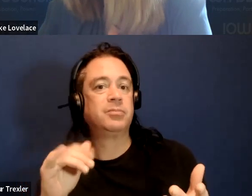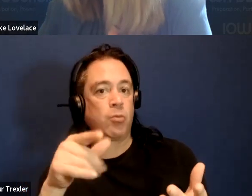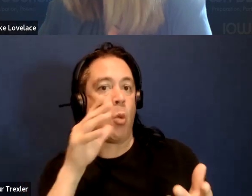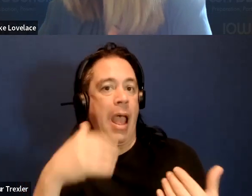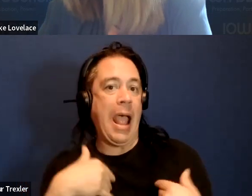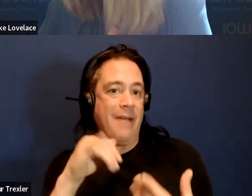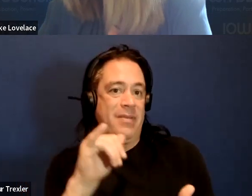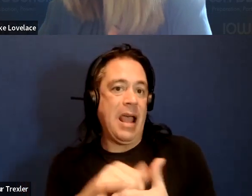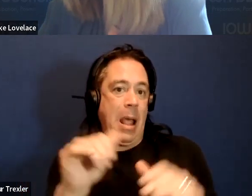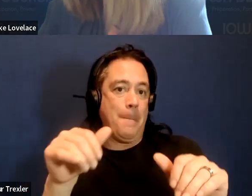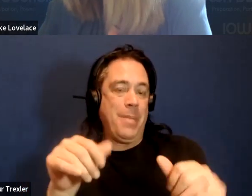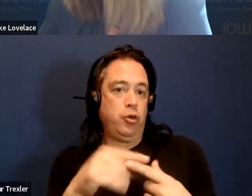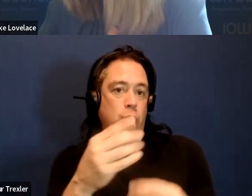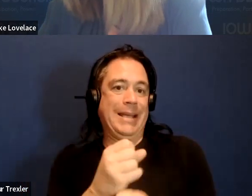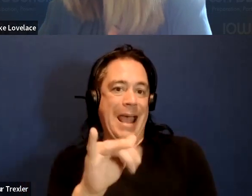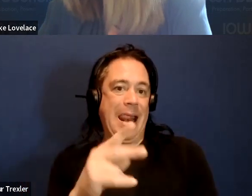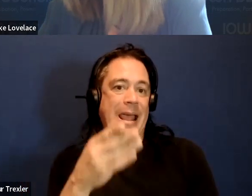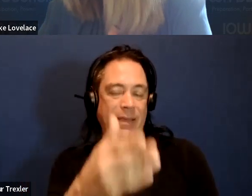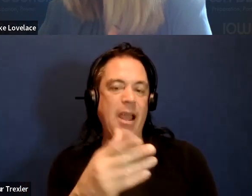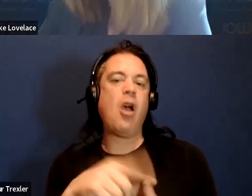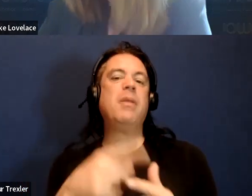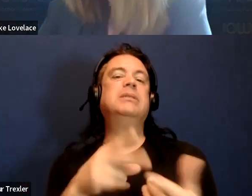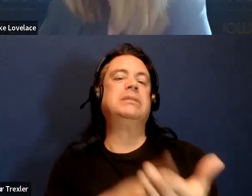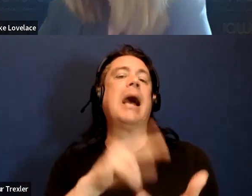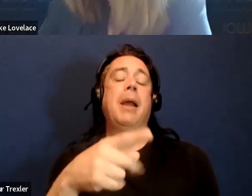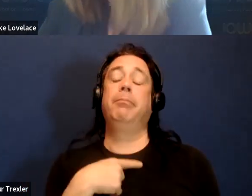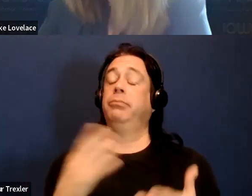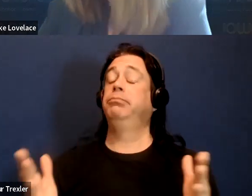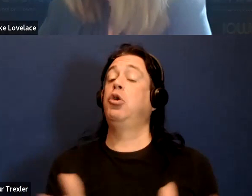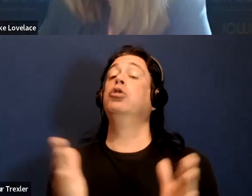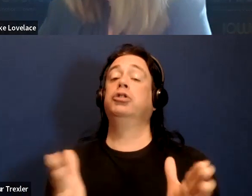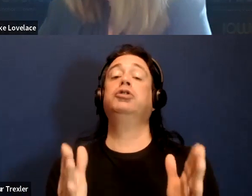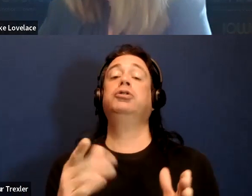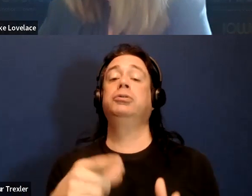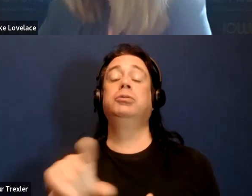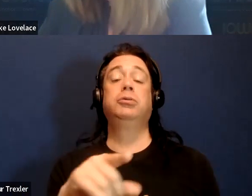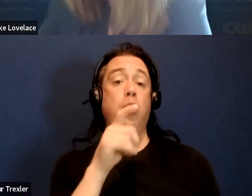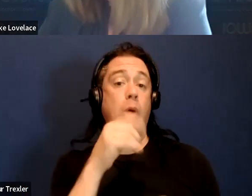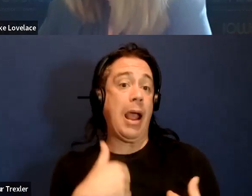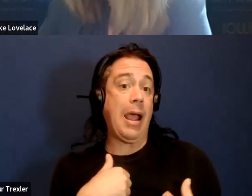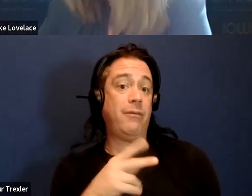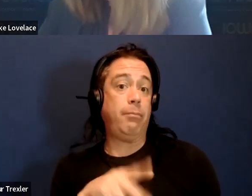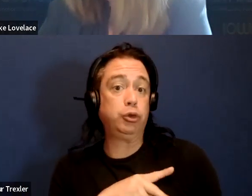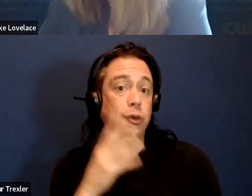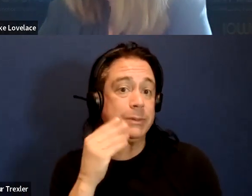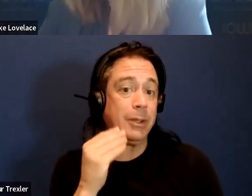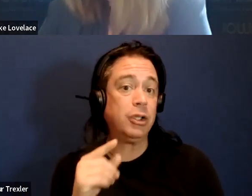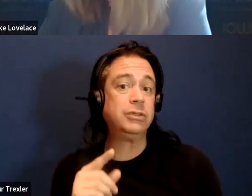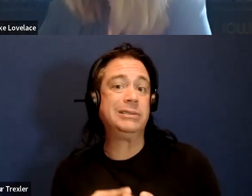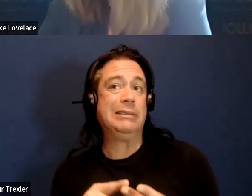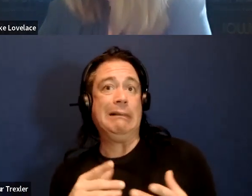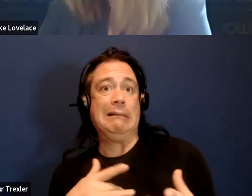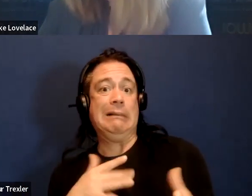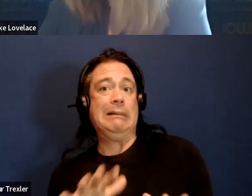to get those links there and sign up. I encourage people who have personal experience and nervousness about this